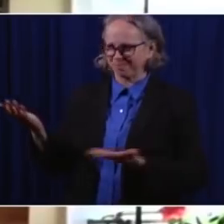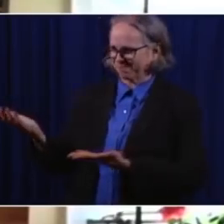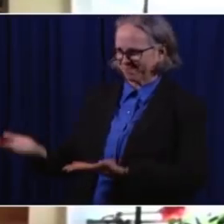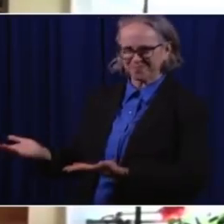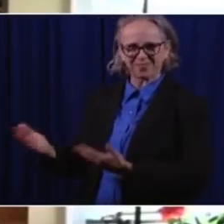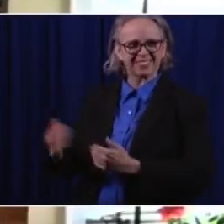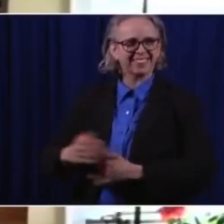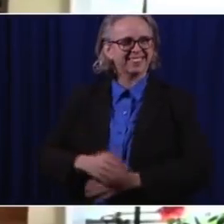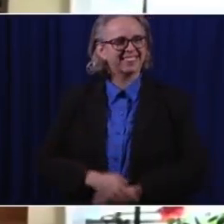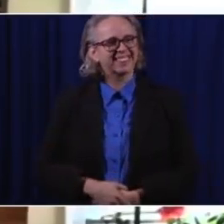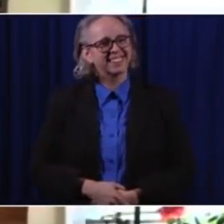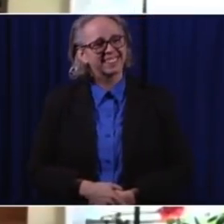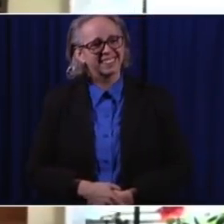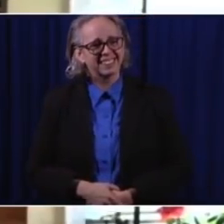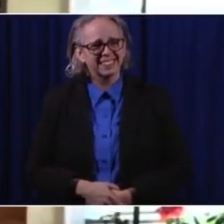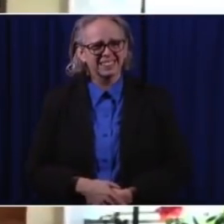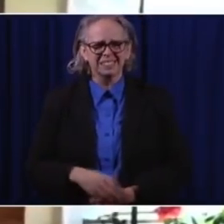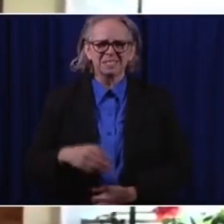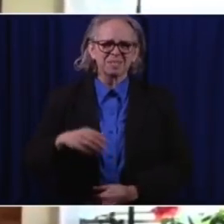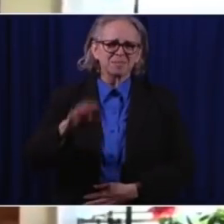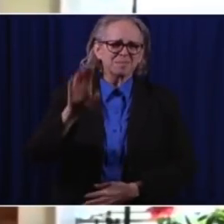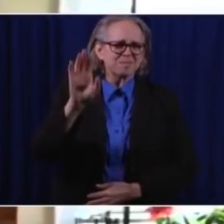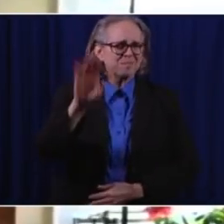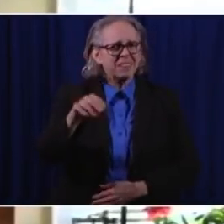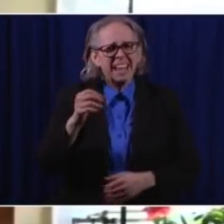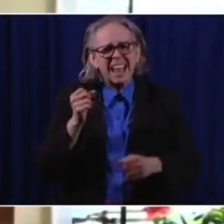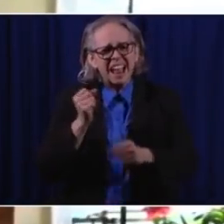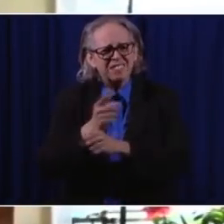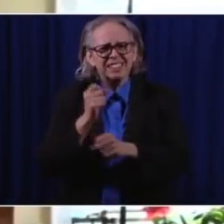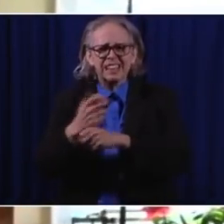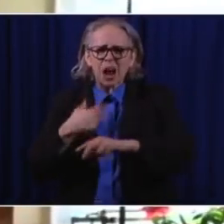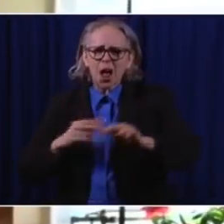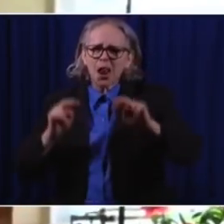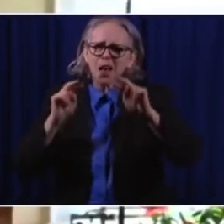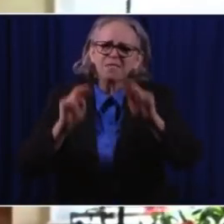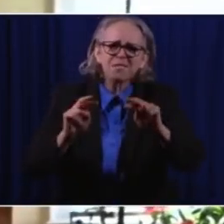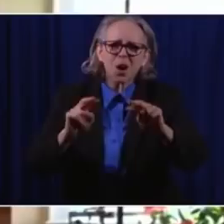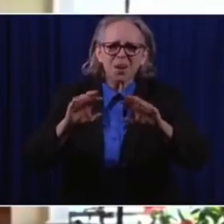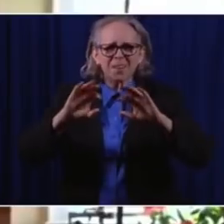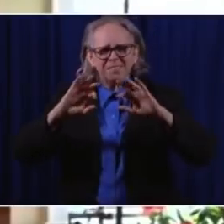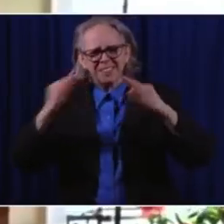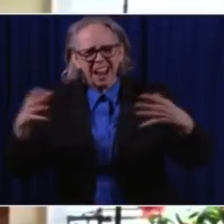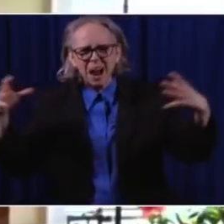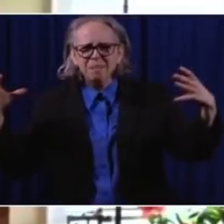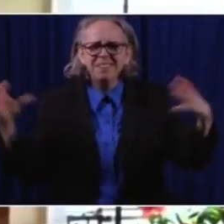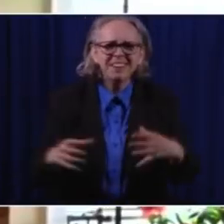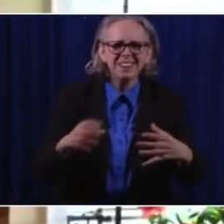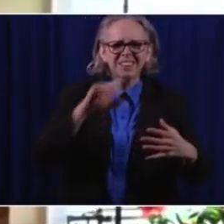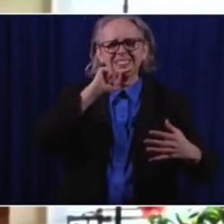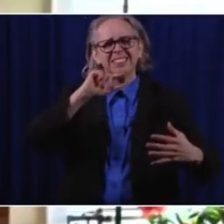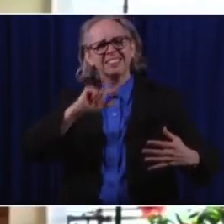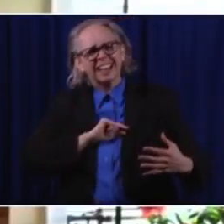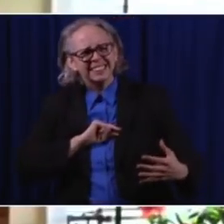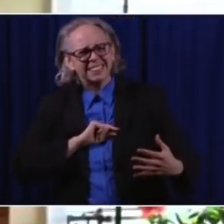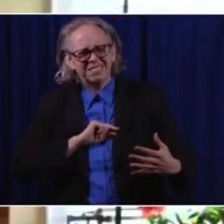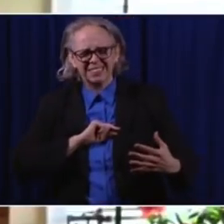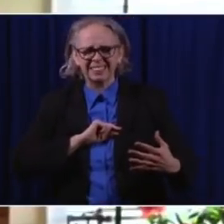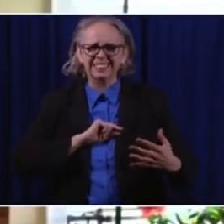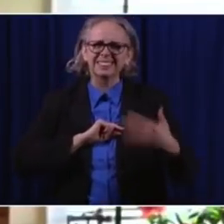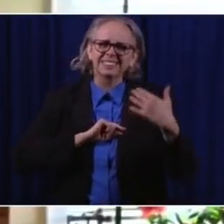Well, I always look forward to Thanksgiving. It really is a fun time. And every year right here in this